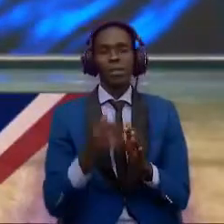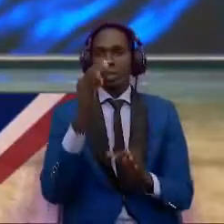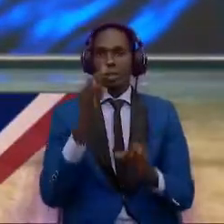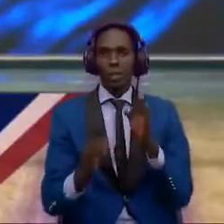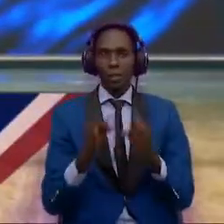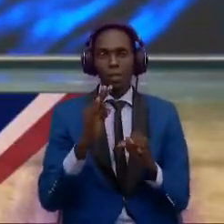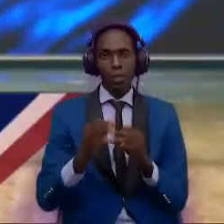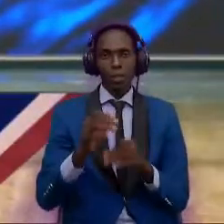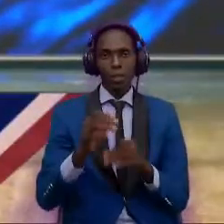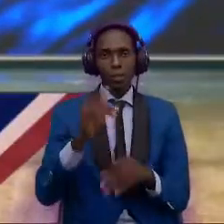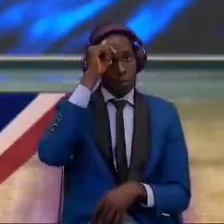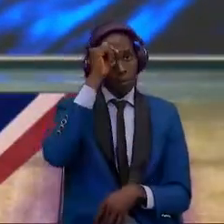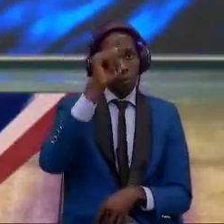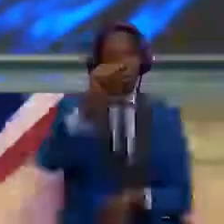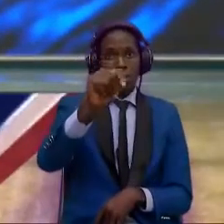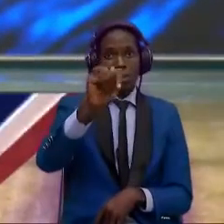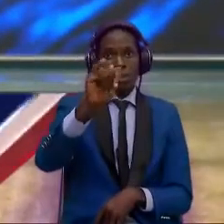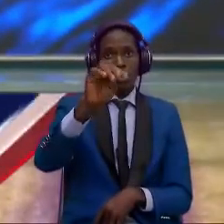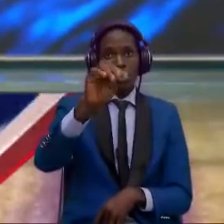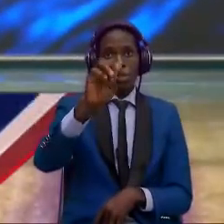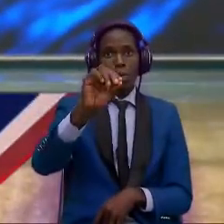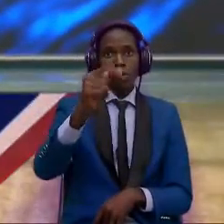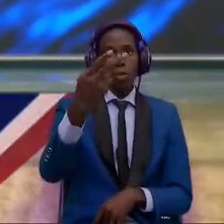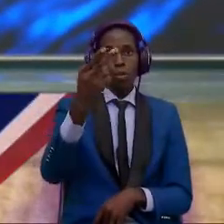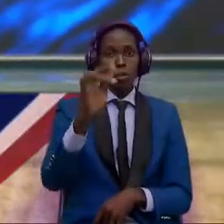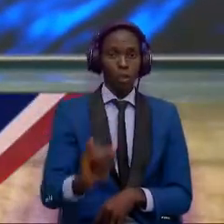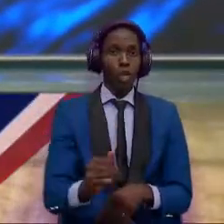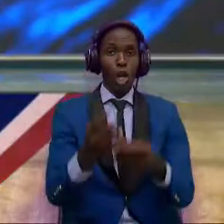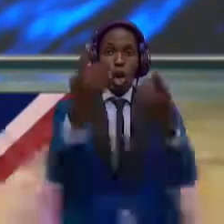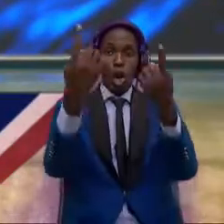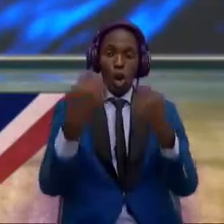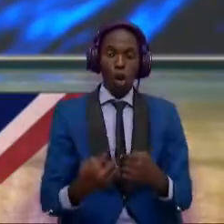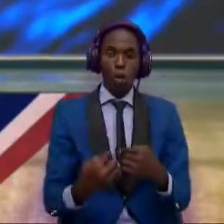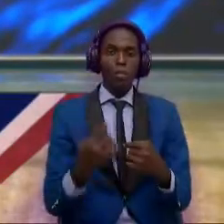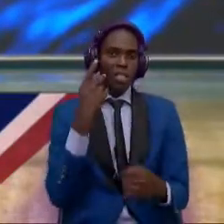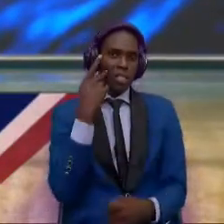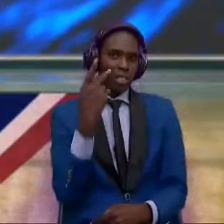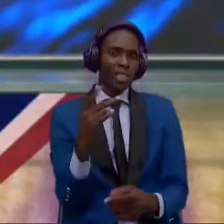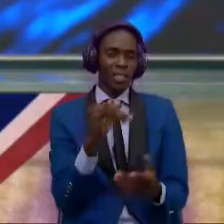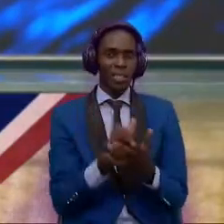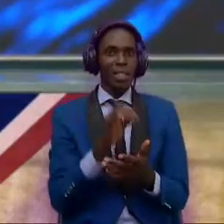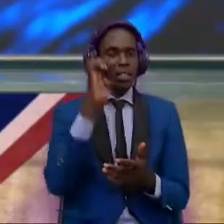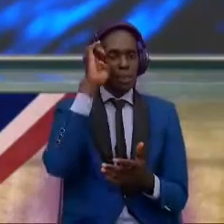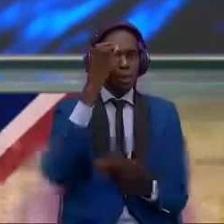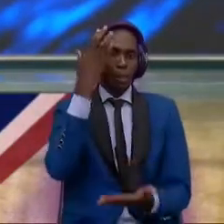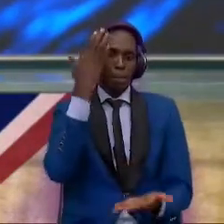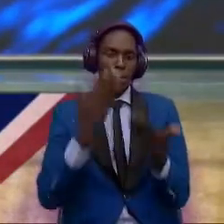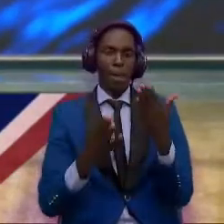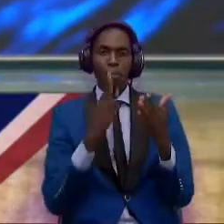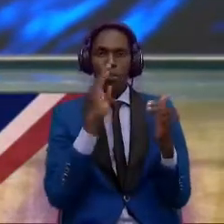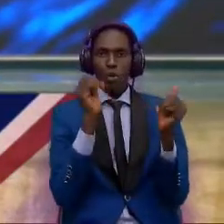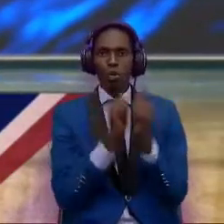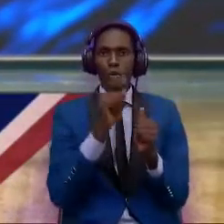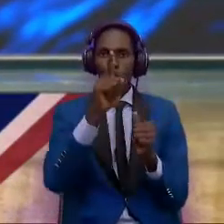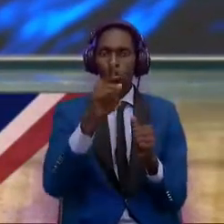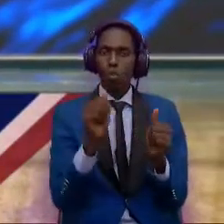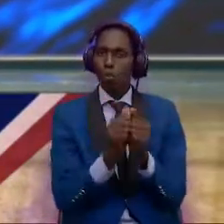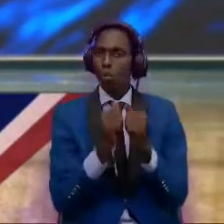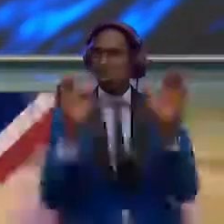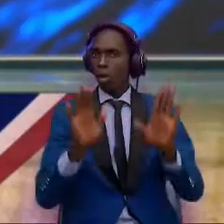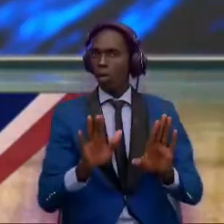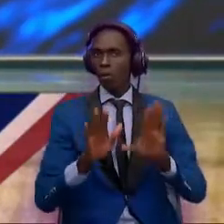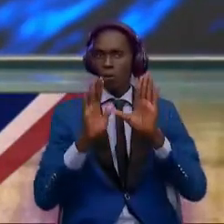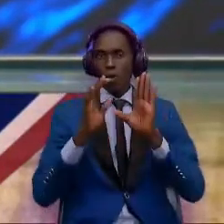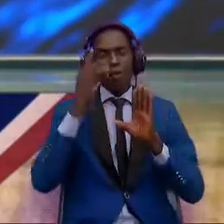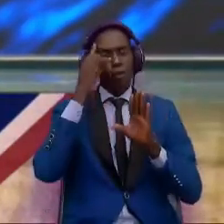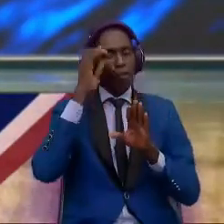see that he may be with you without fear, for he worketh the work of